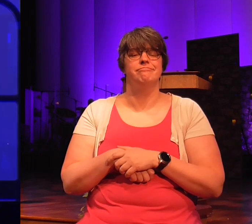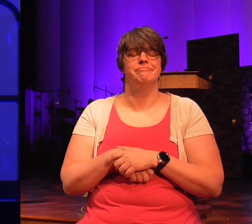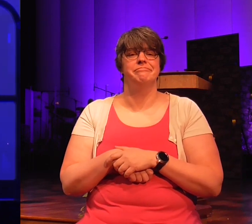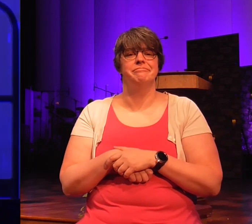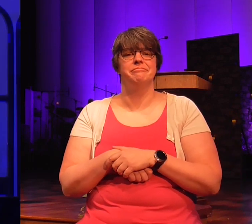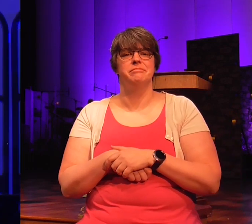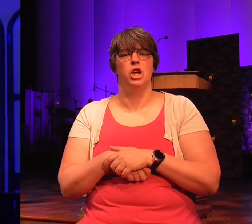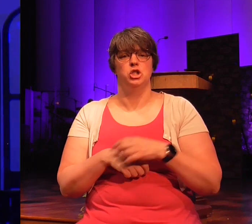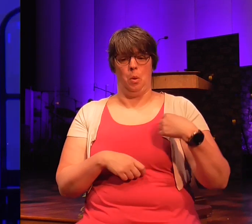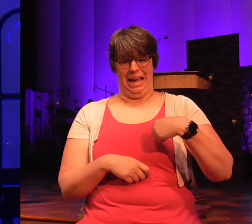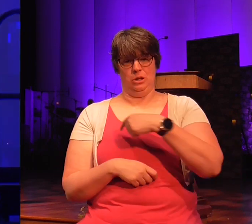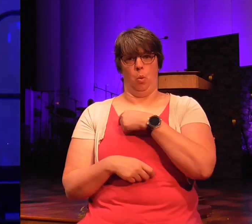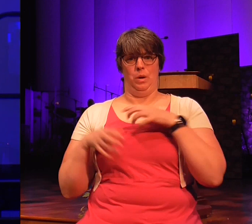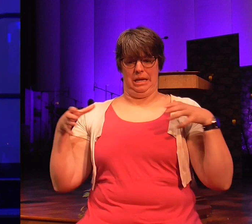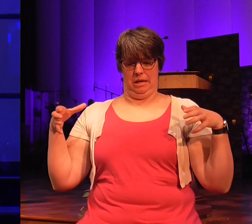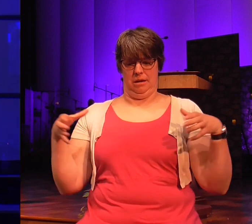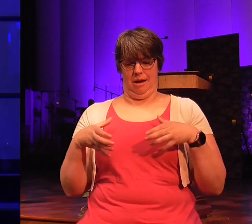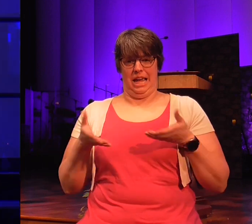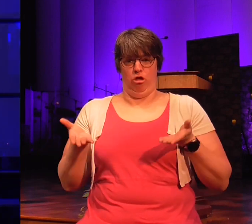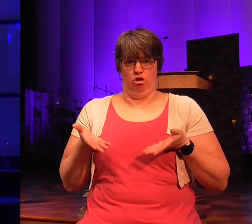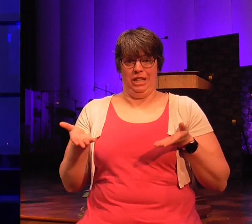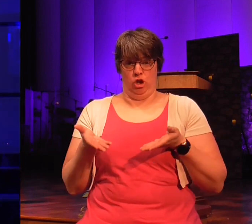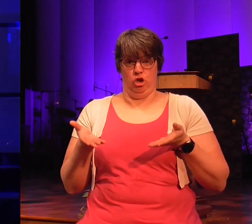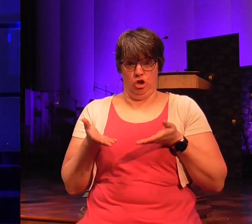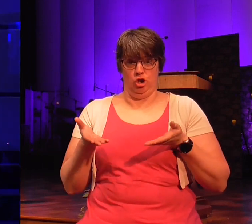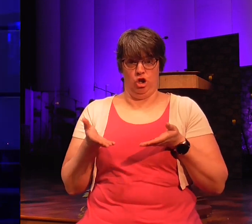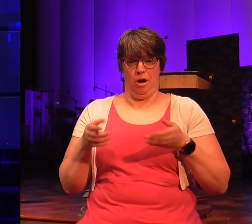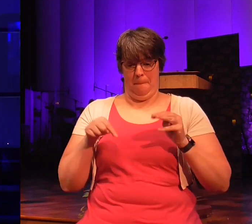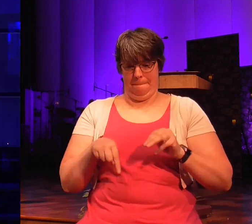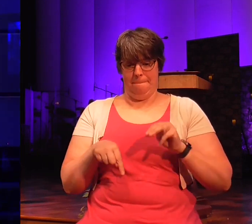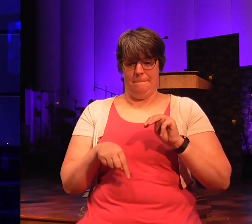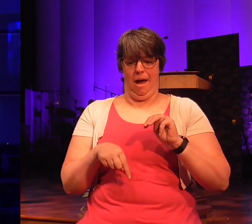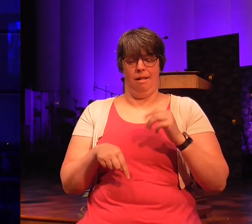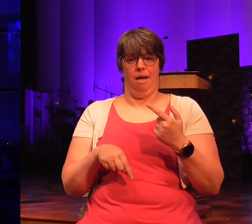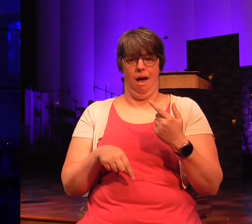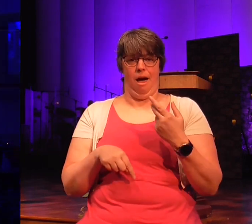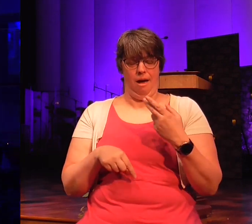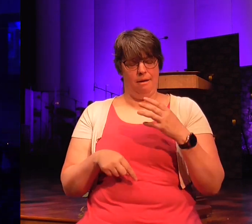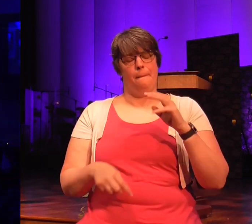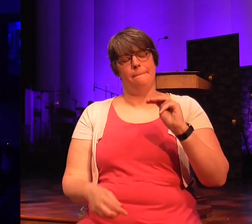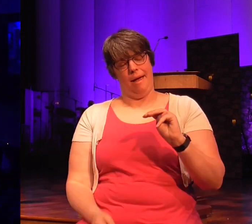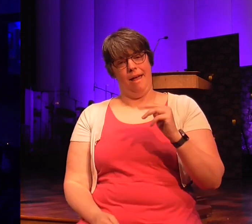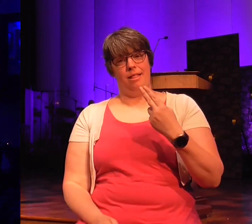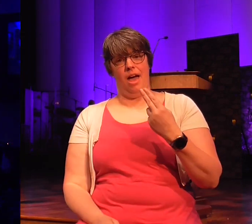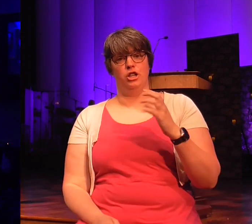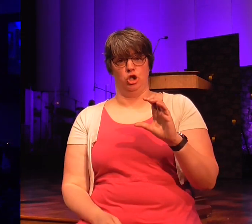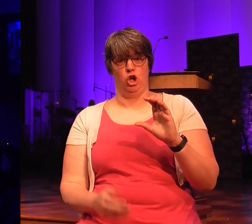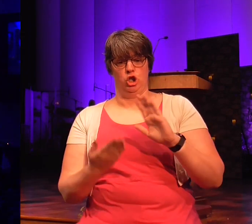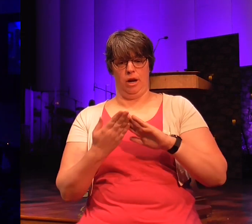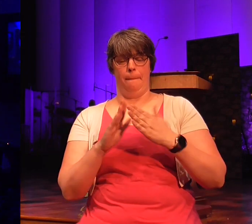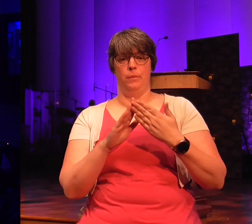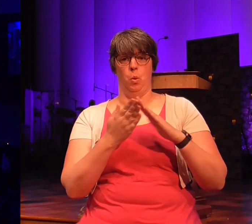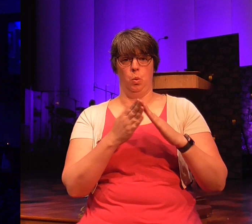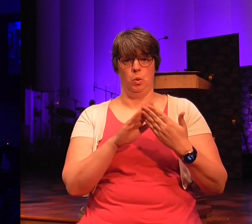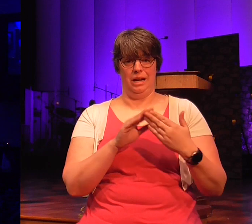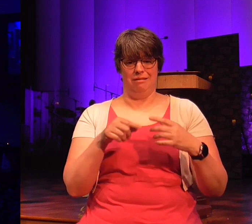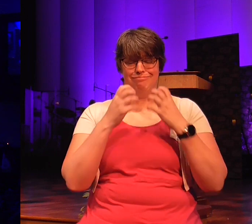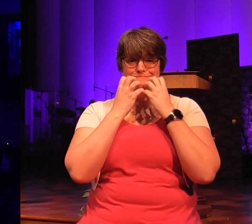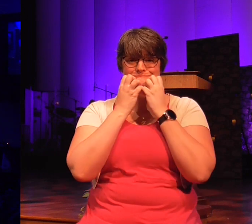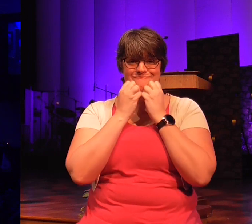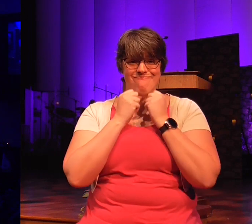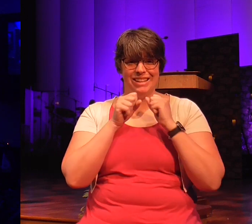And as we gather right here in this mile-high community, in this sacred